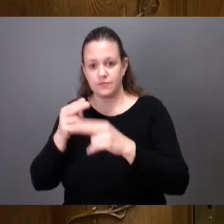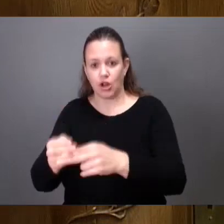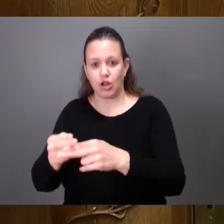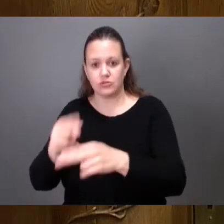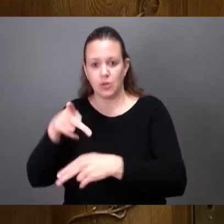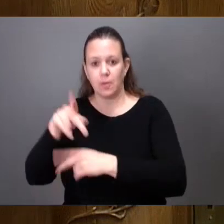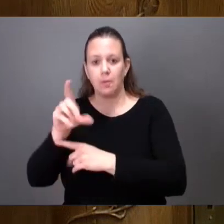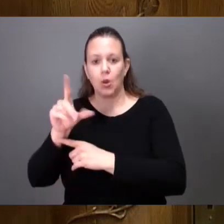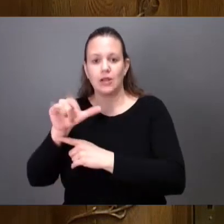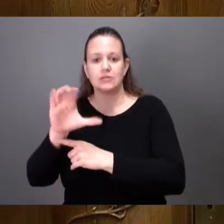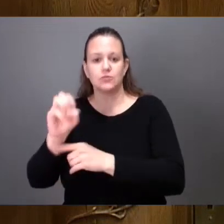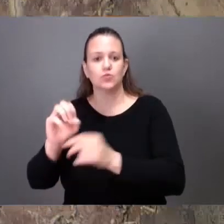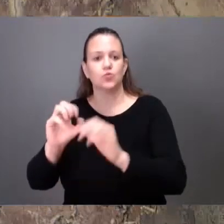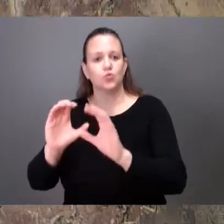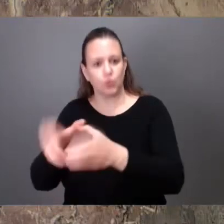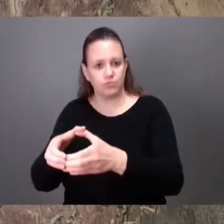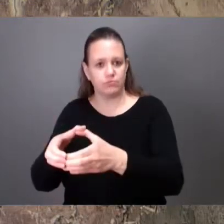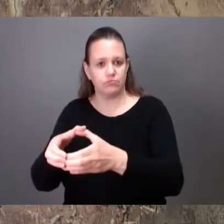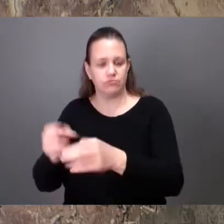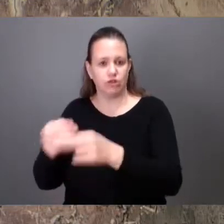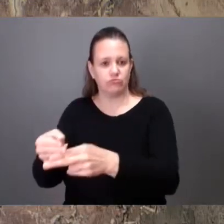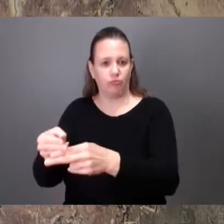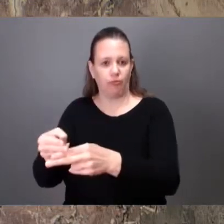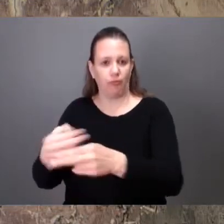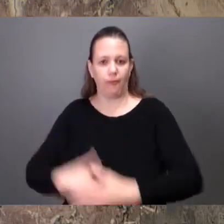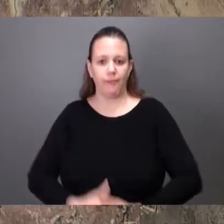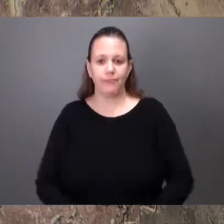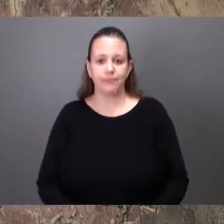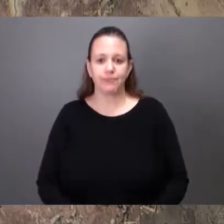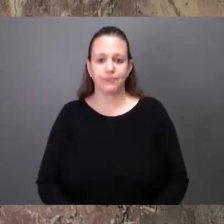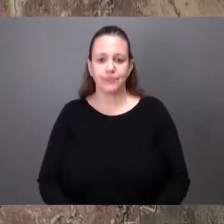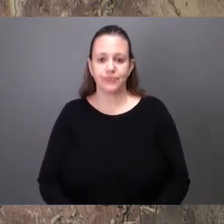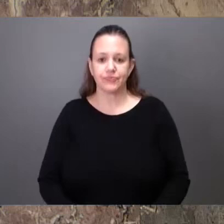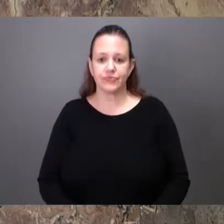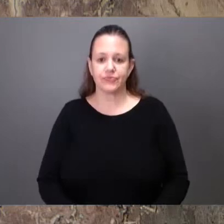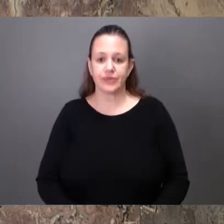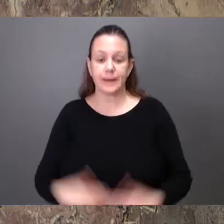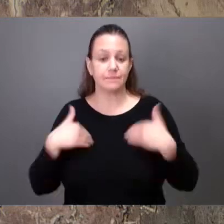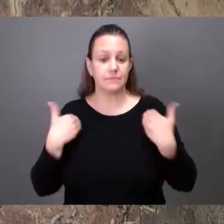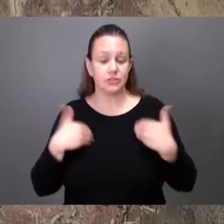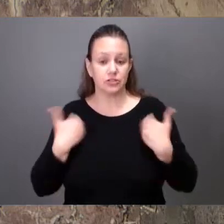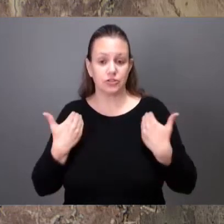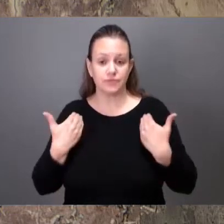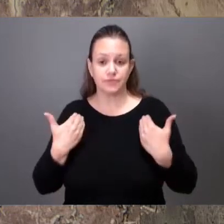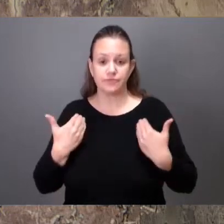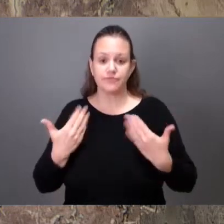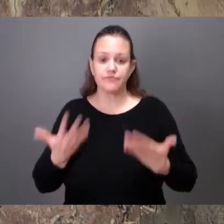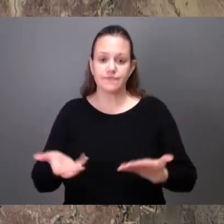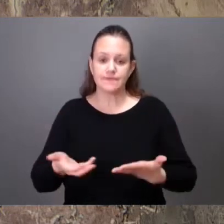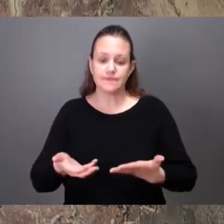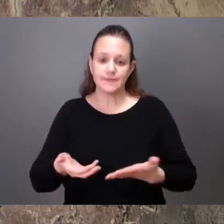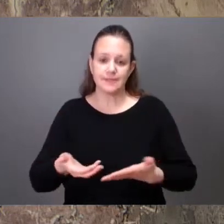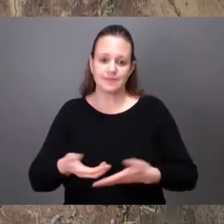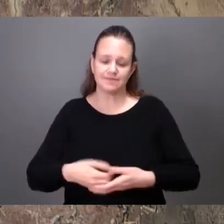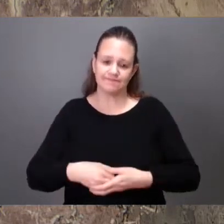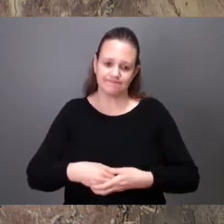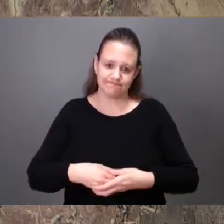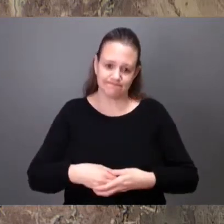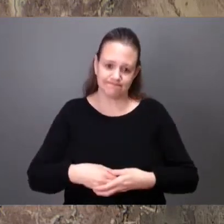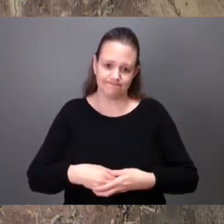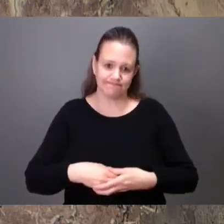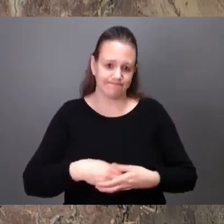Mr. Speaker, it is sad that the member opposite, the House Leader for the third party, simply